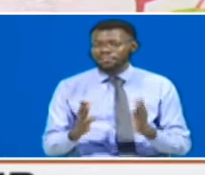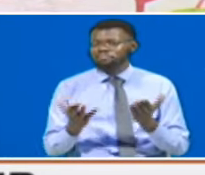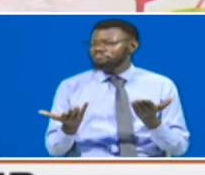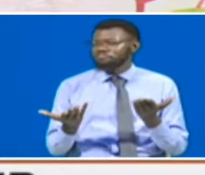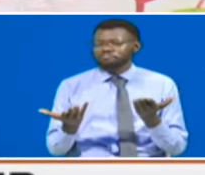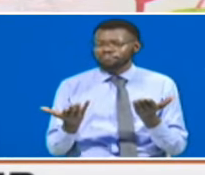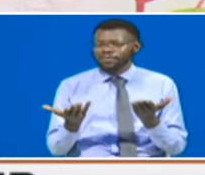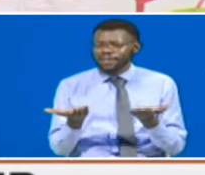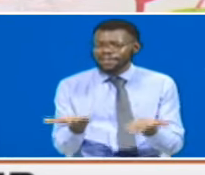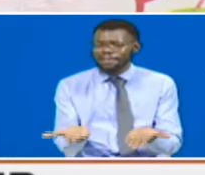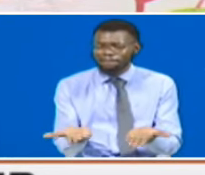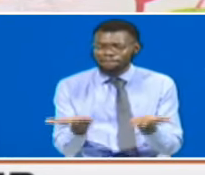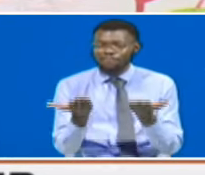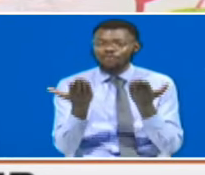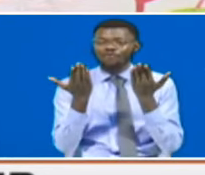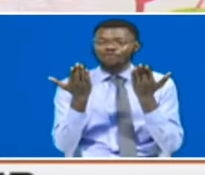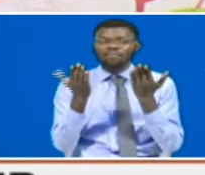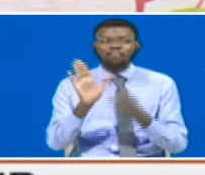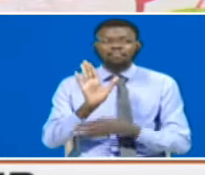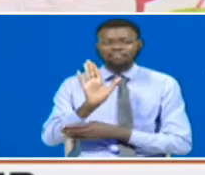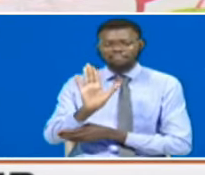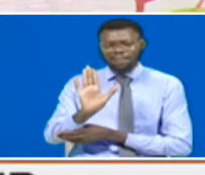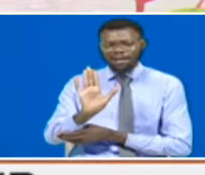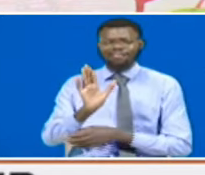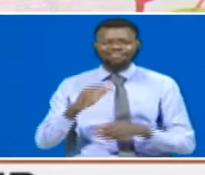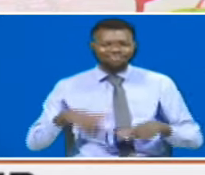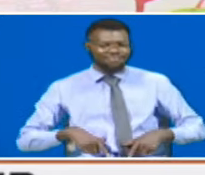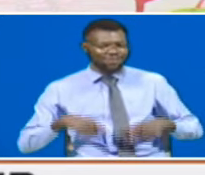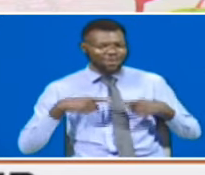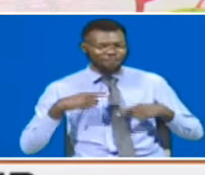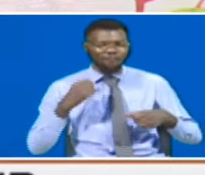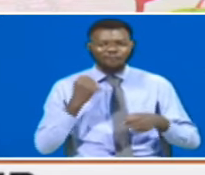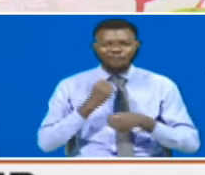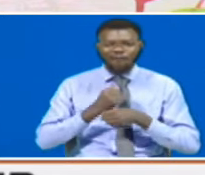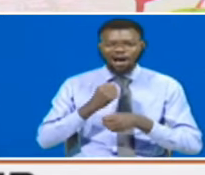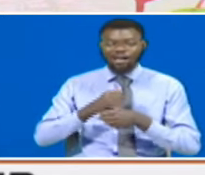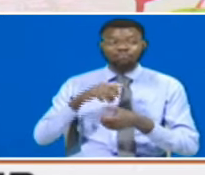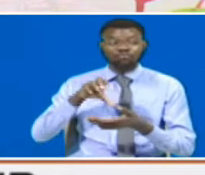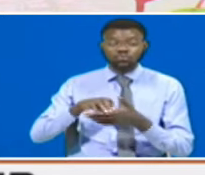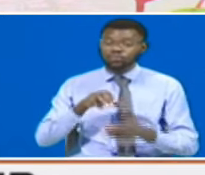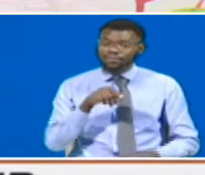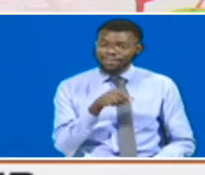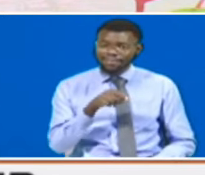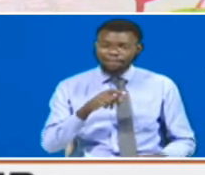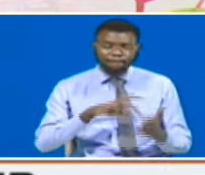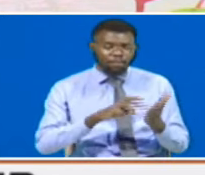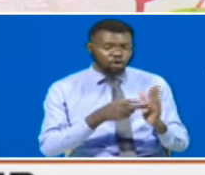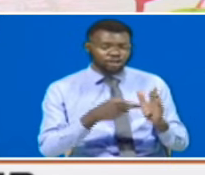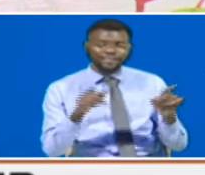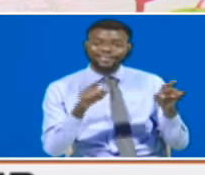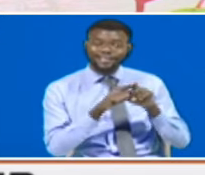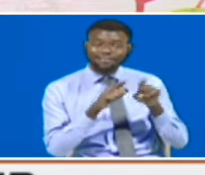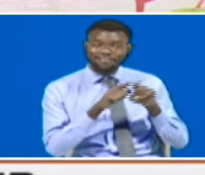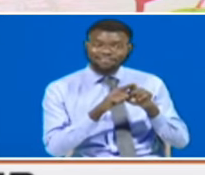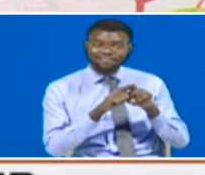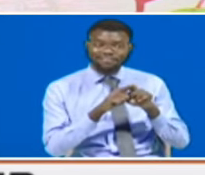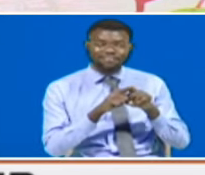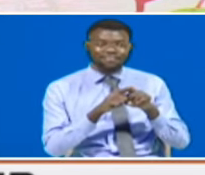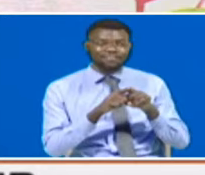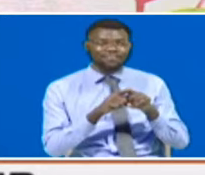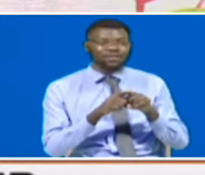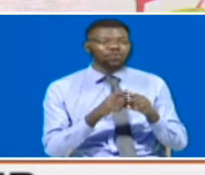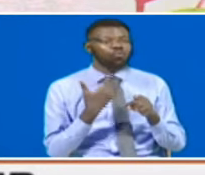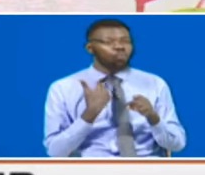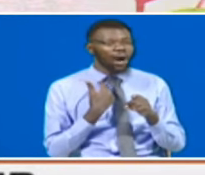to improve their living and working conditions, this project will also advocate for